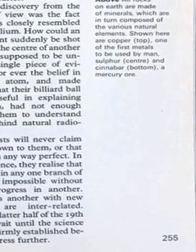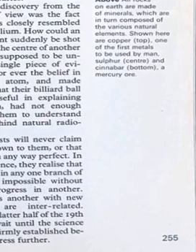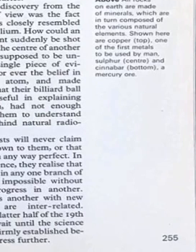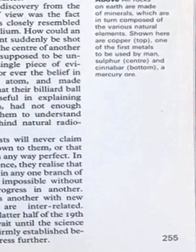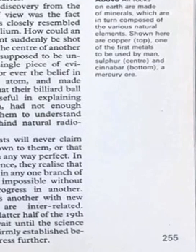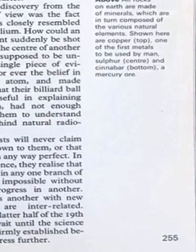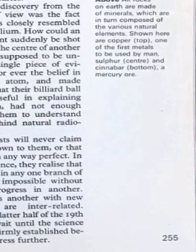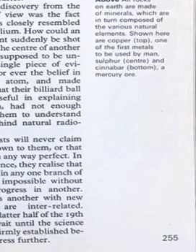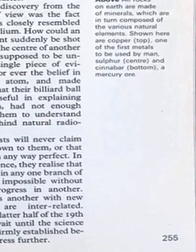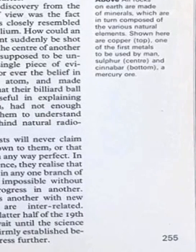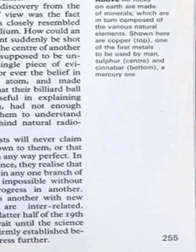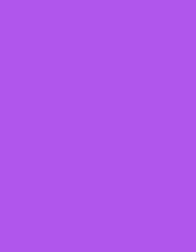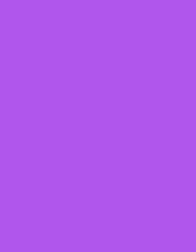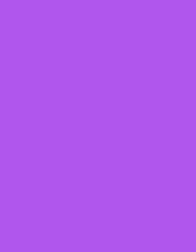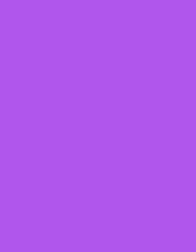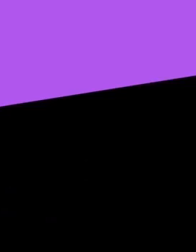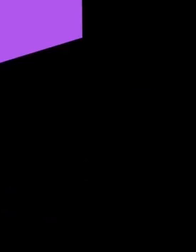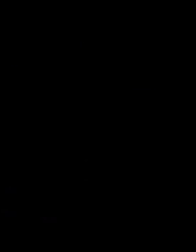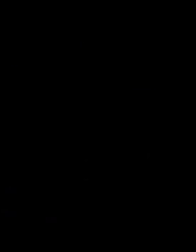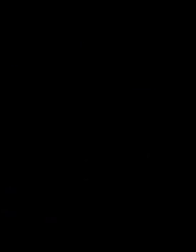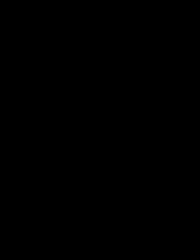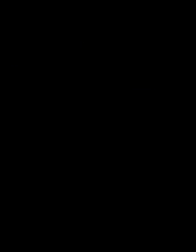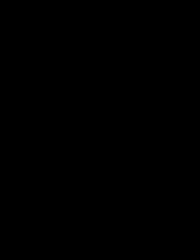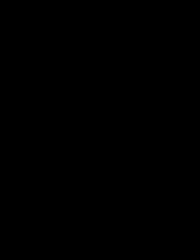She was still there when I went to bed.